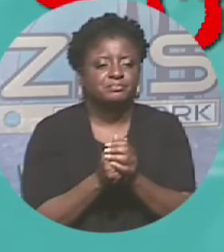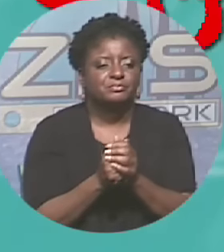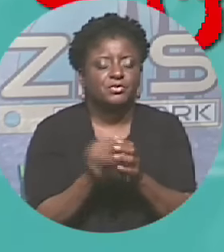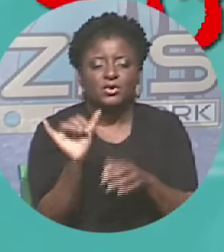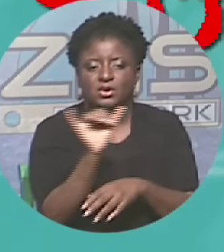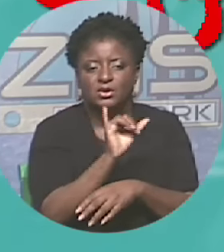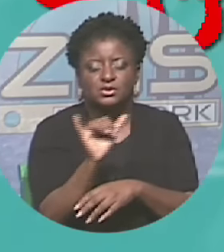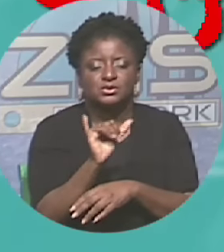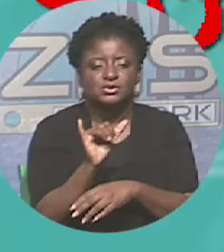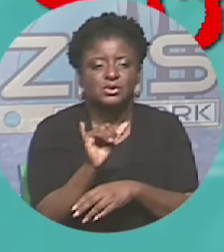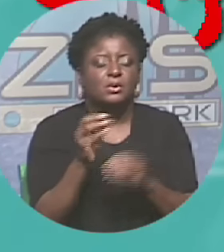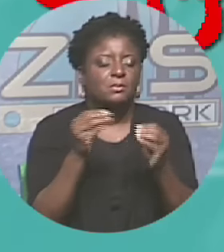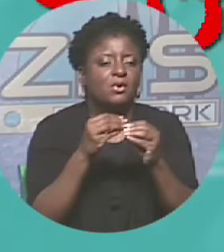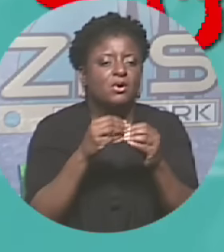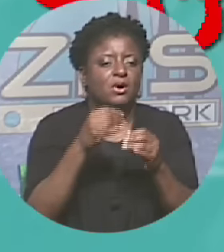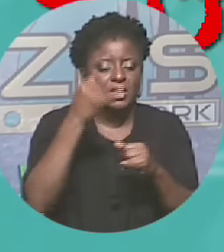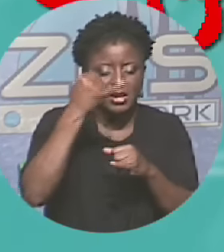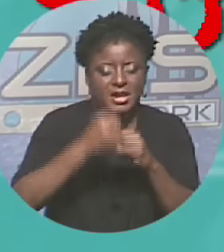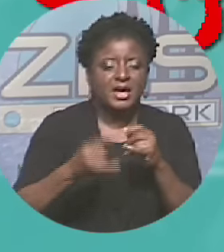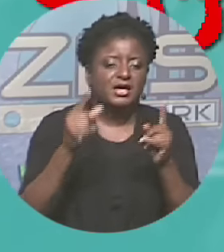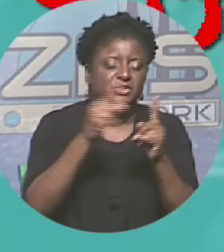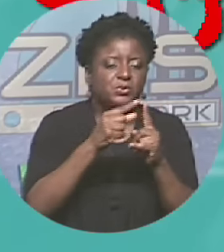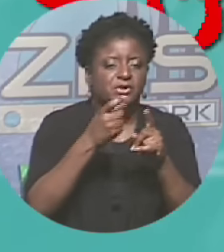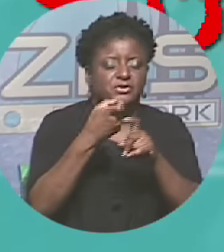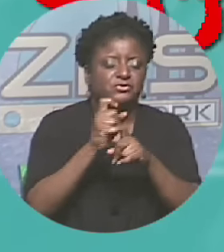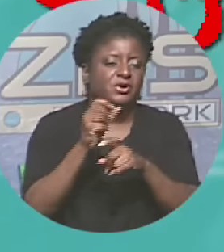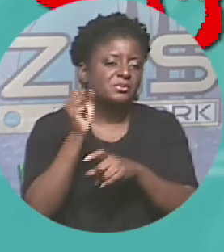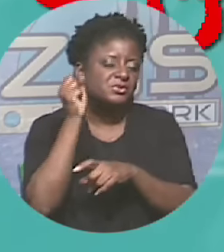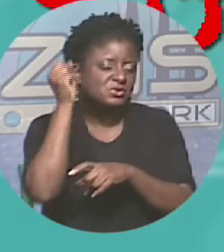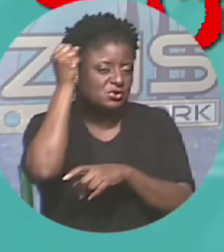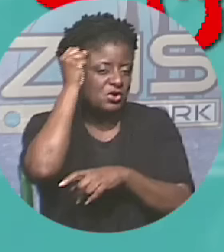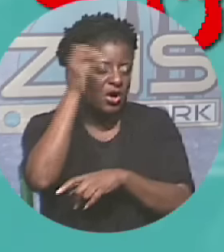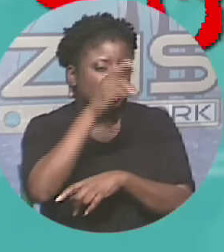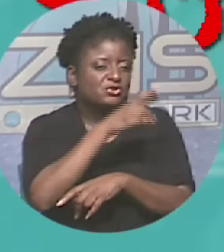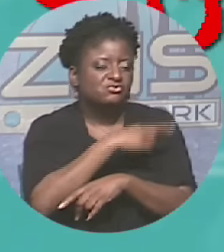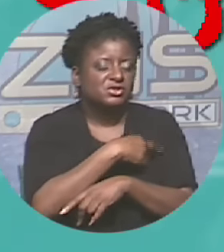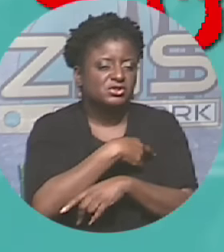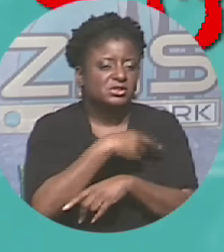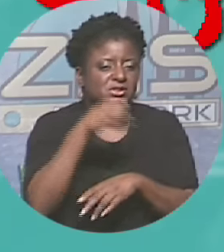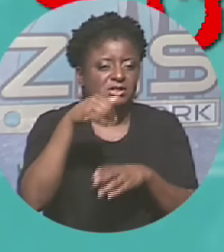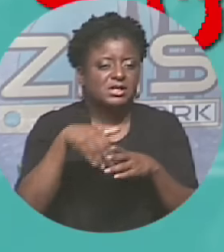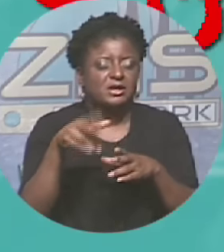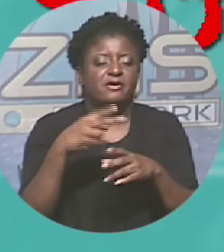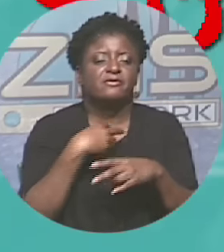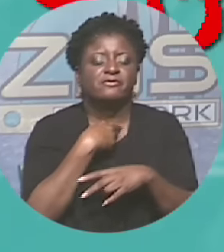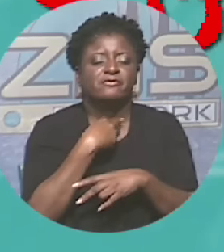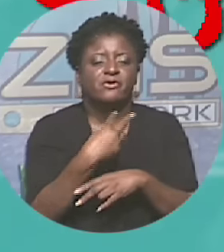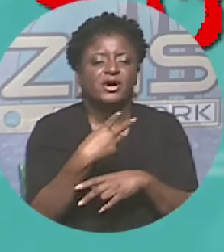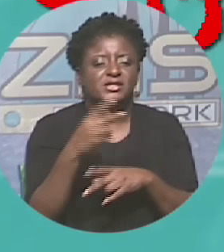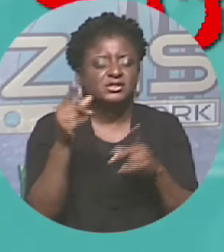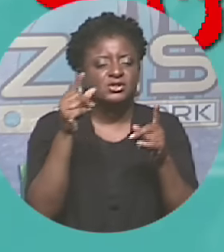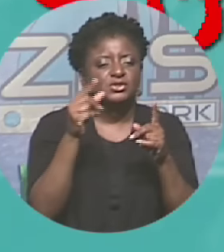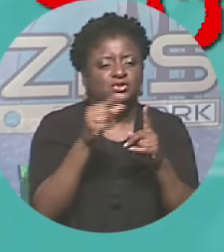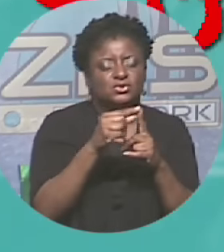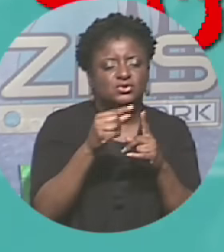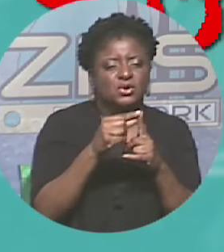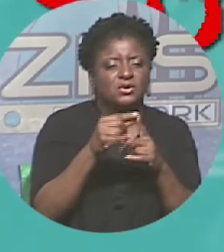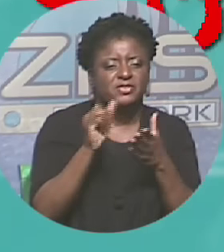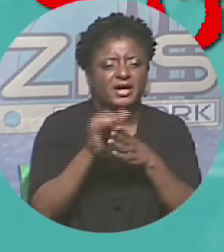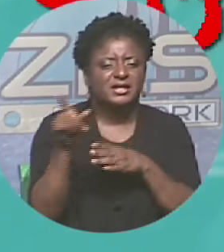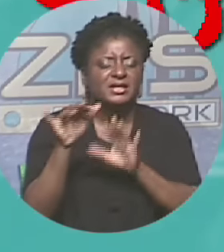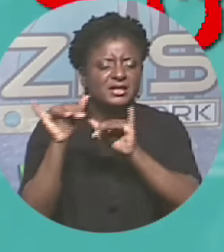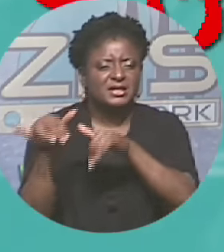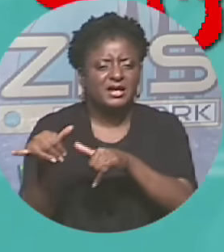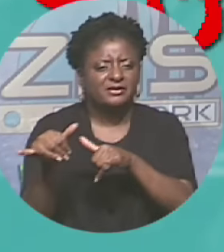Also tonight, more last words from Scott Richards in his own words in a voice note that he left. Even though prophetic in nature, they may be a